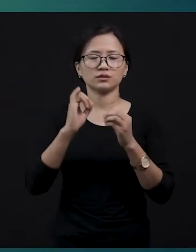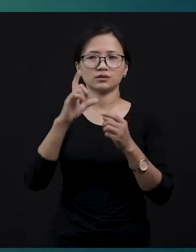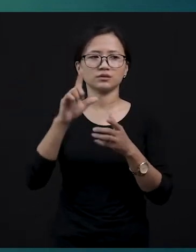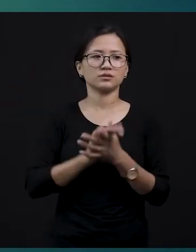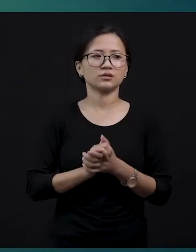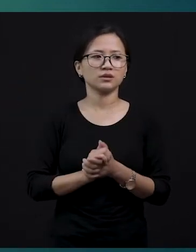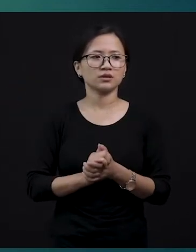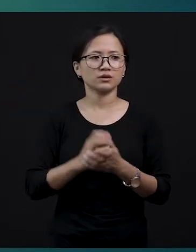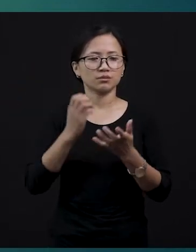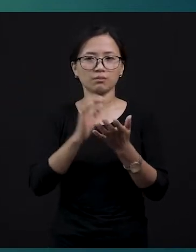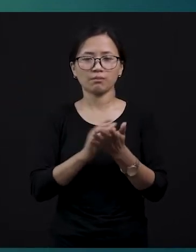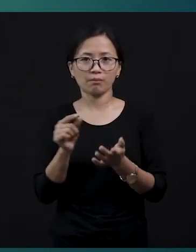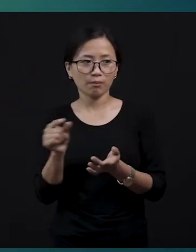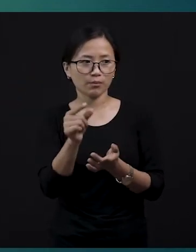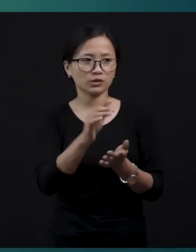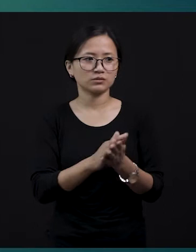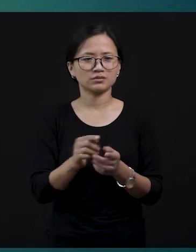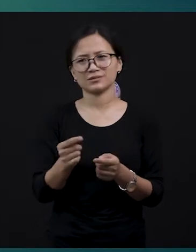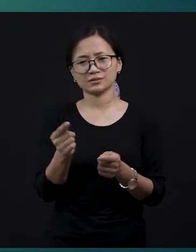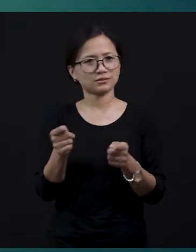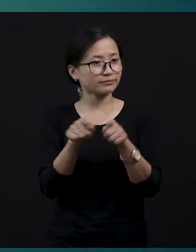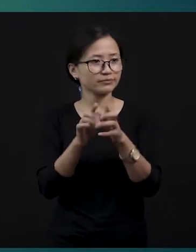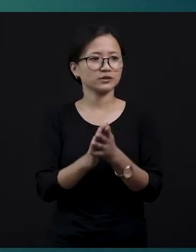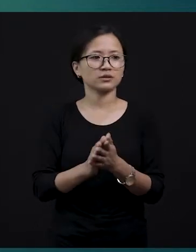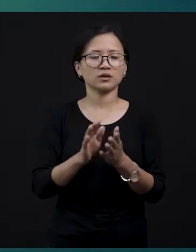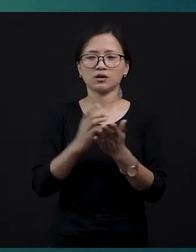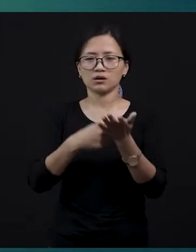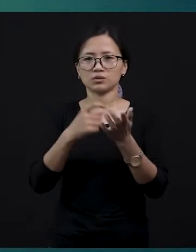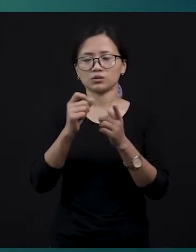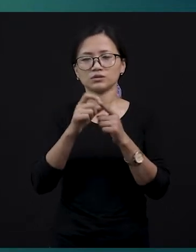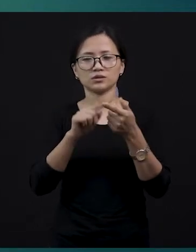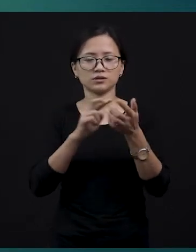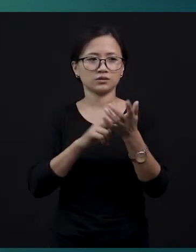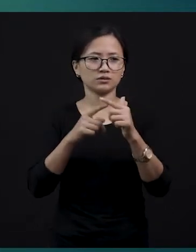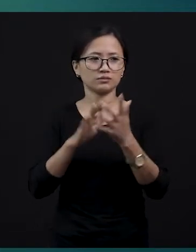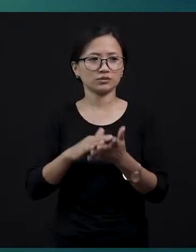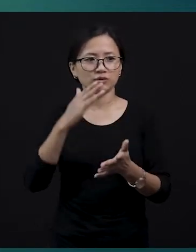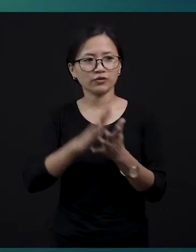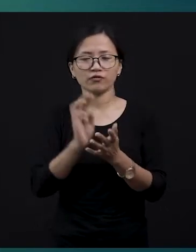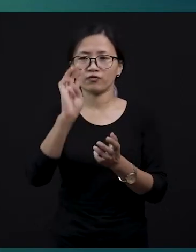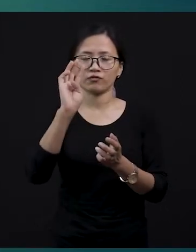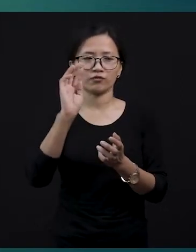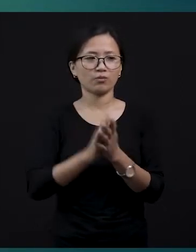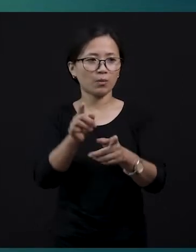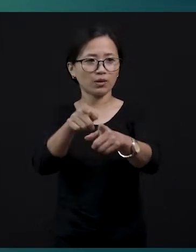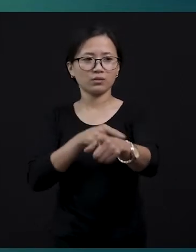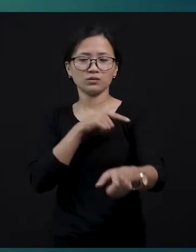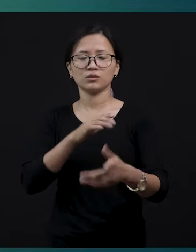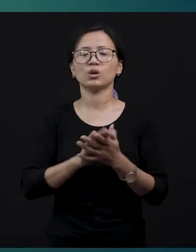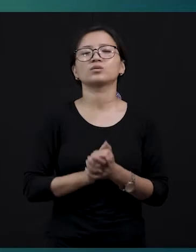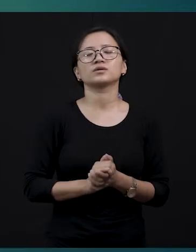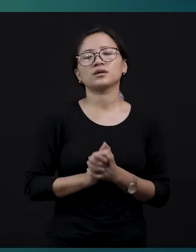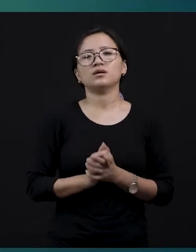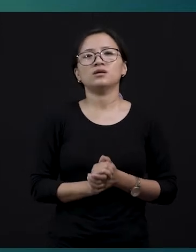mouse-like rodents with long hind legs. Hind means the back, okay? We know that a mouse has 4 legs, and so the 2 back